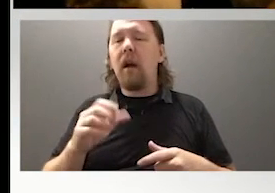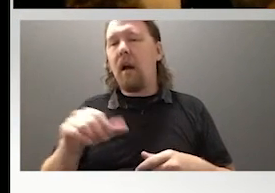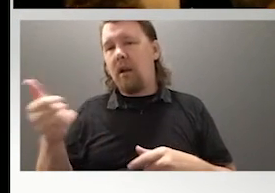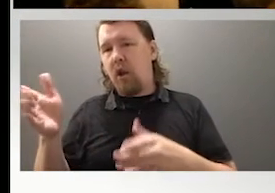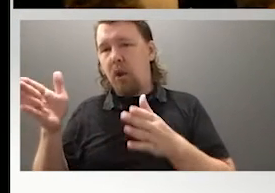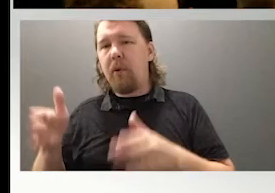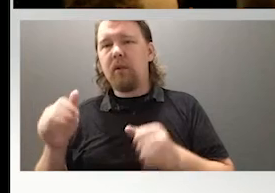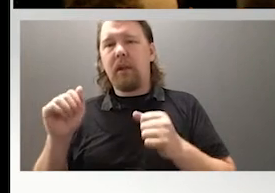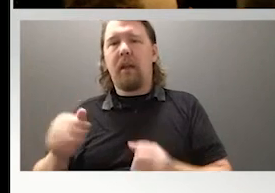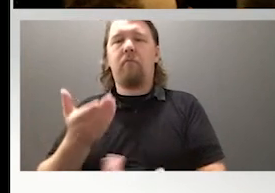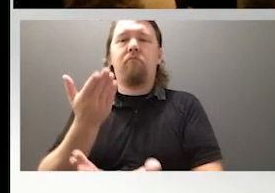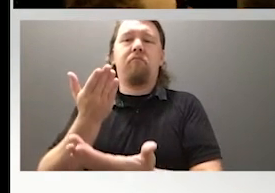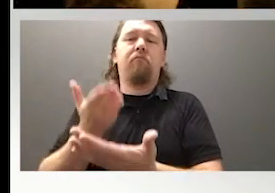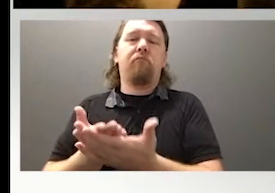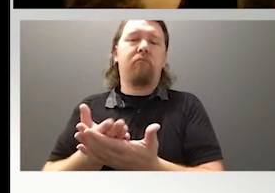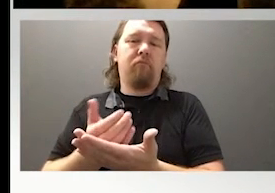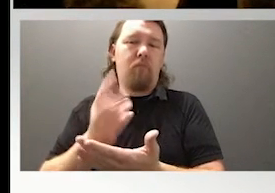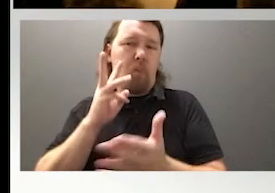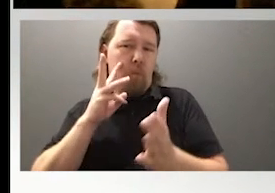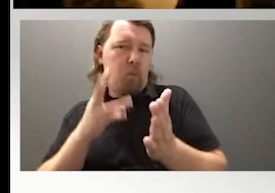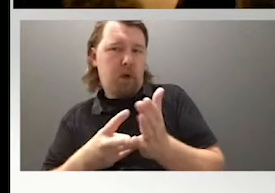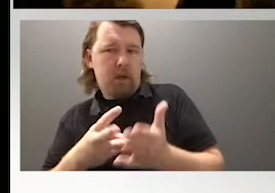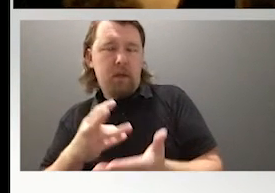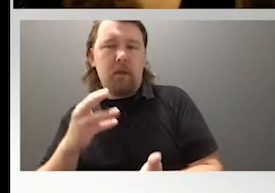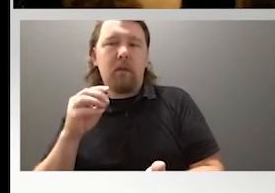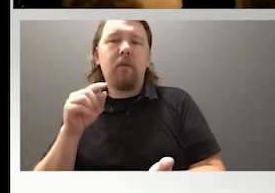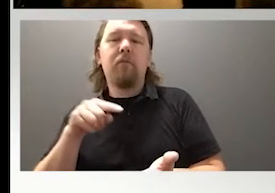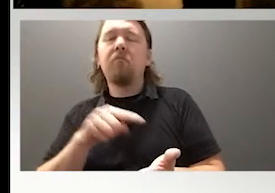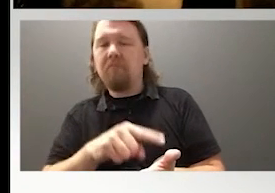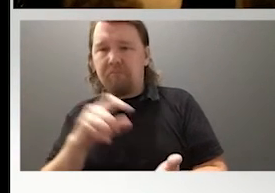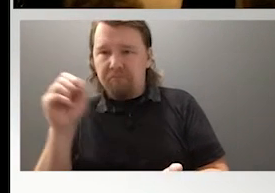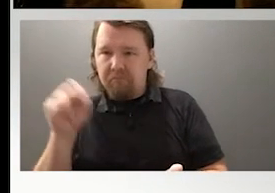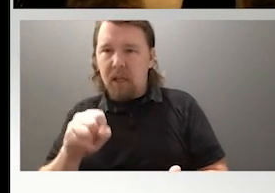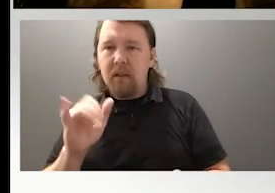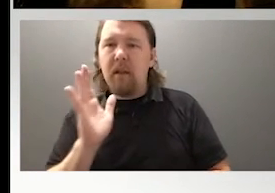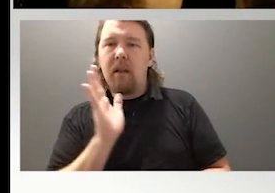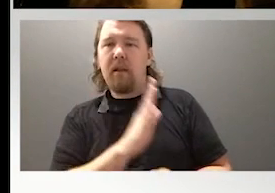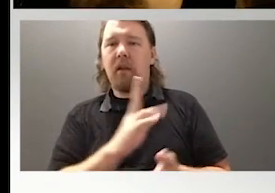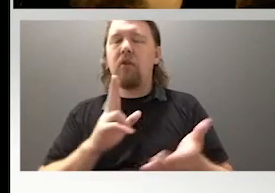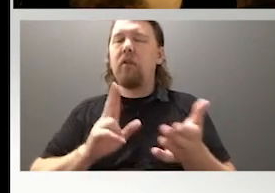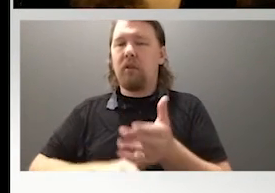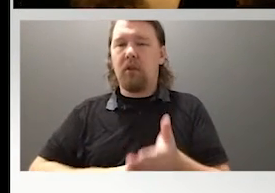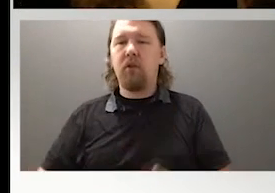can validate and witness and just say this is their signature.